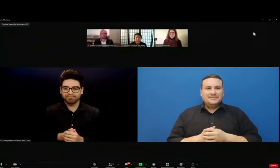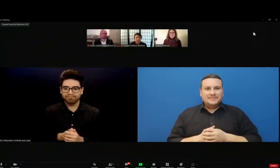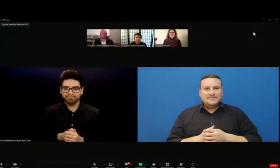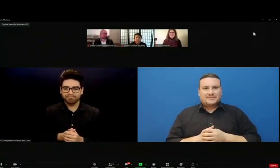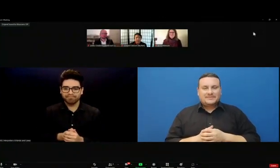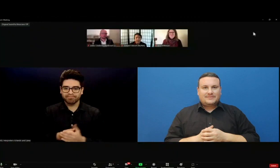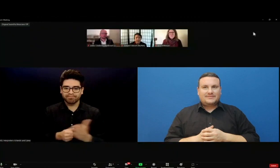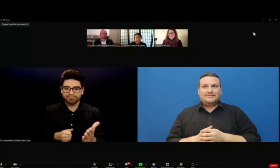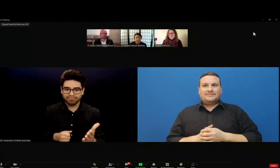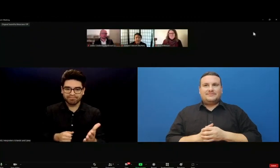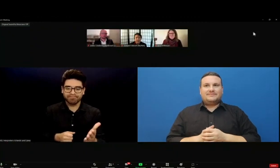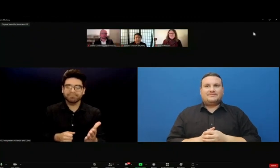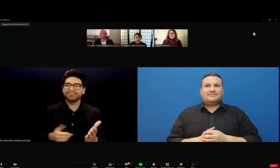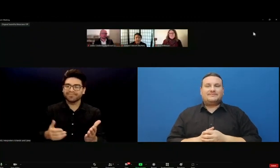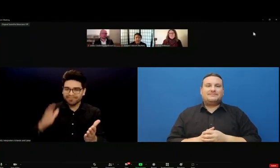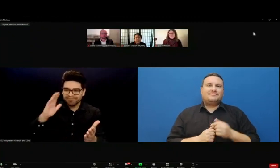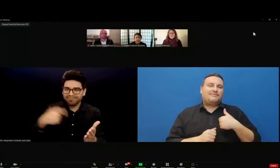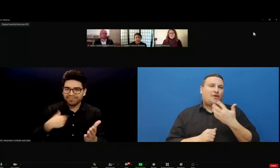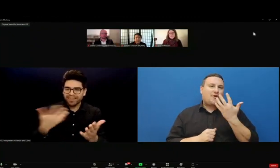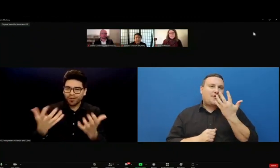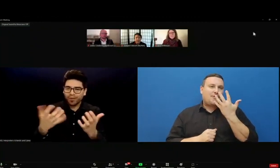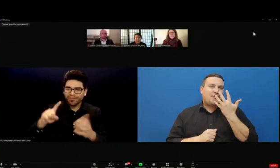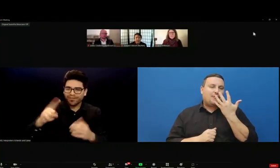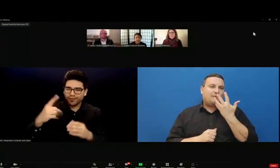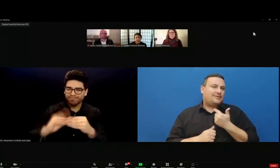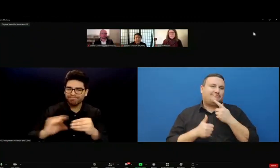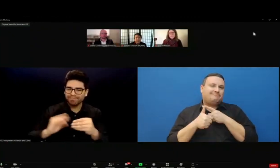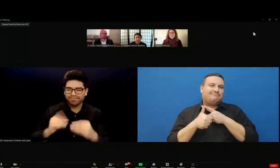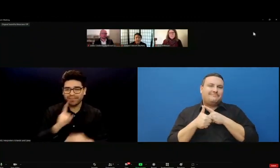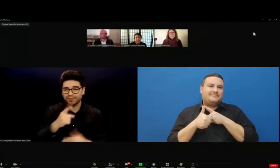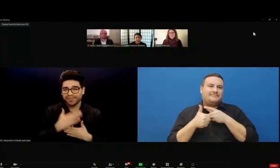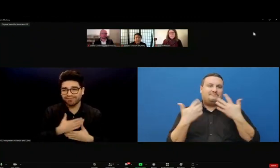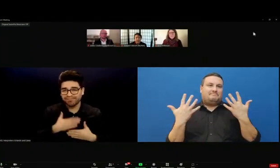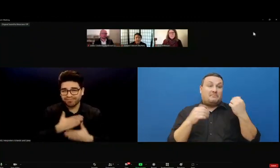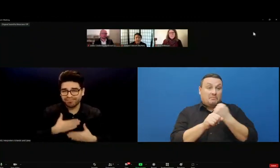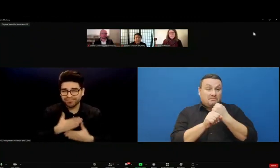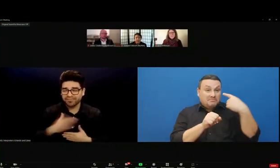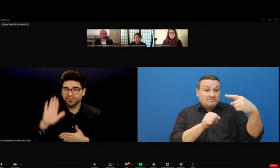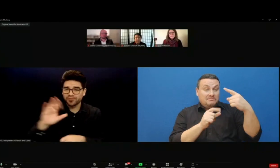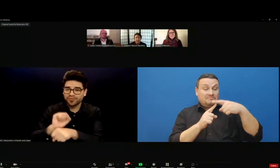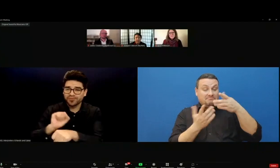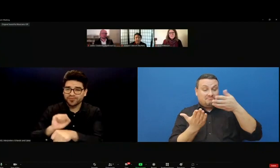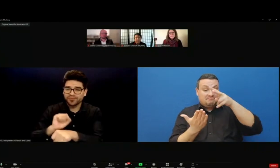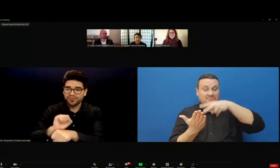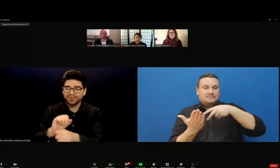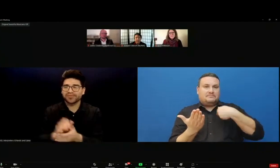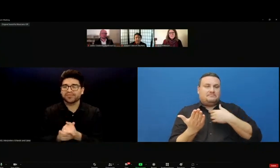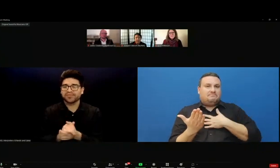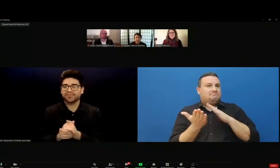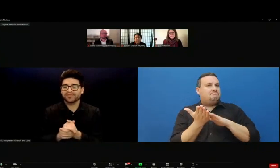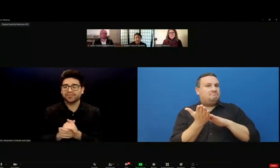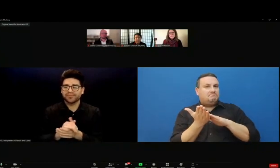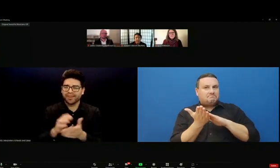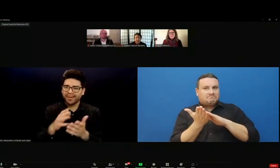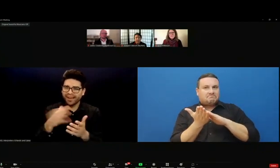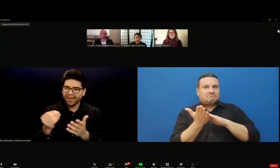I would like first to say that I really appreciated your work and in the way it brings